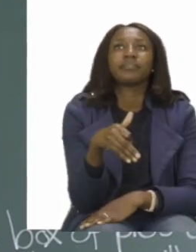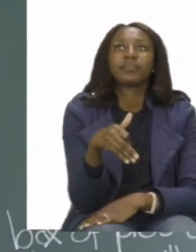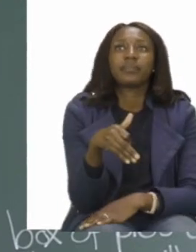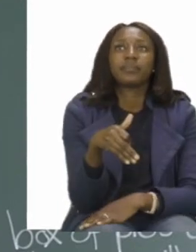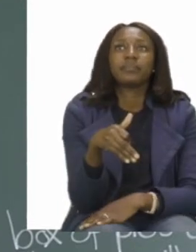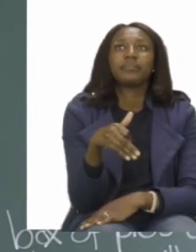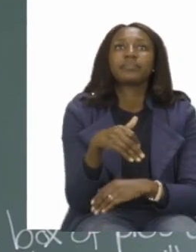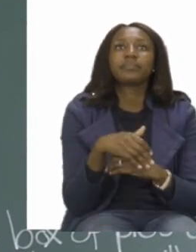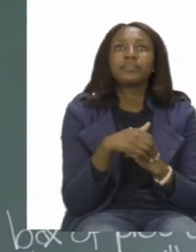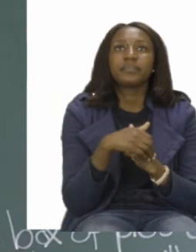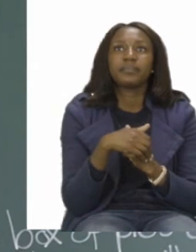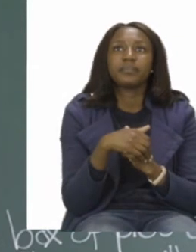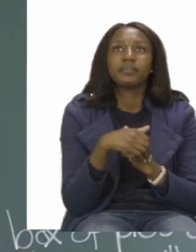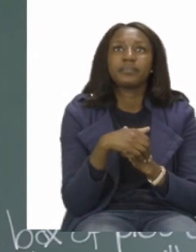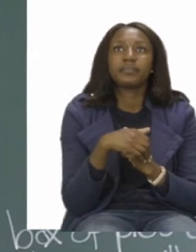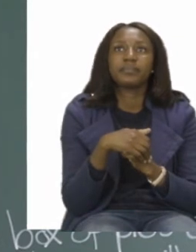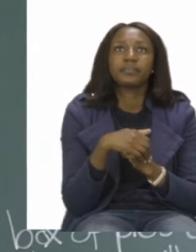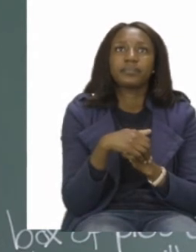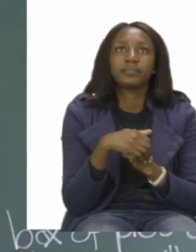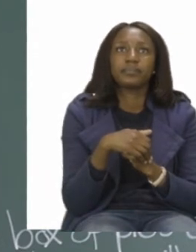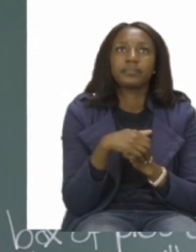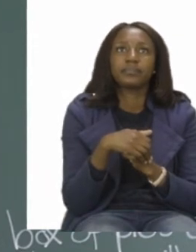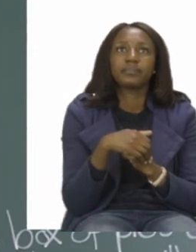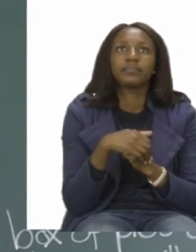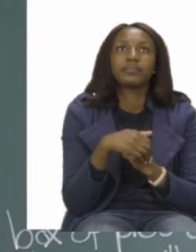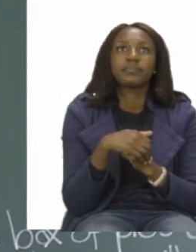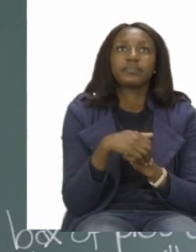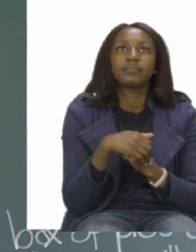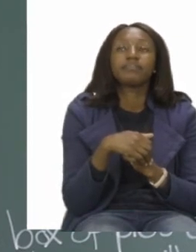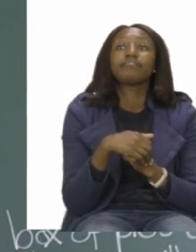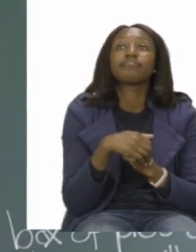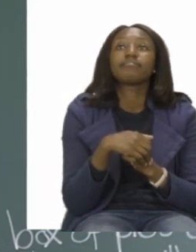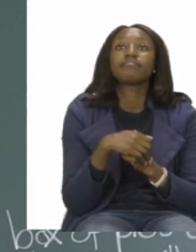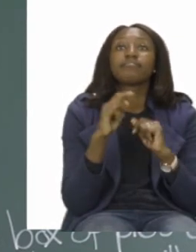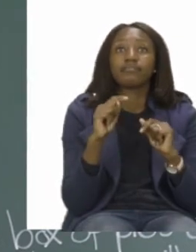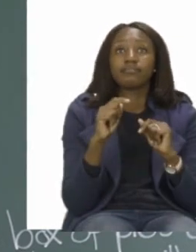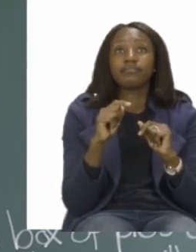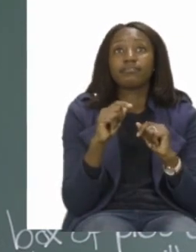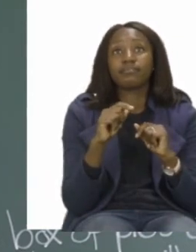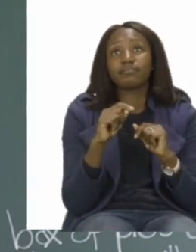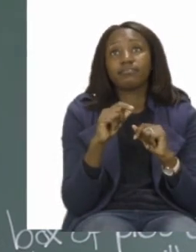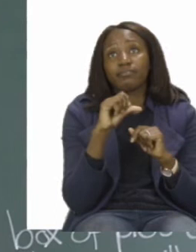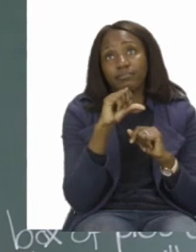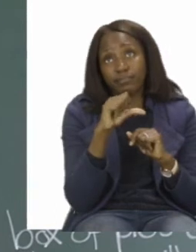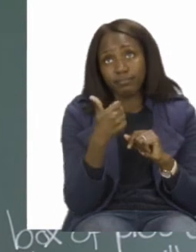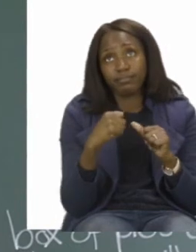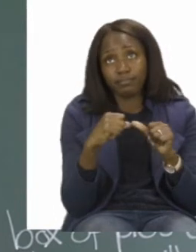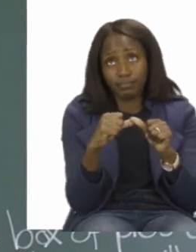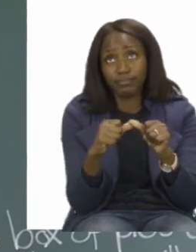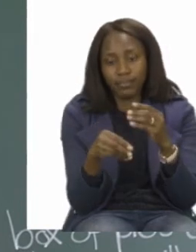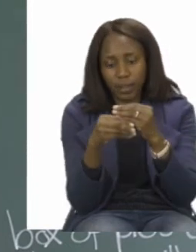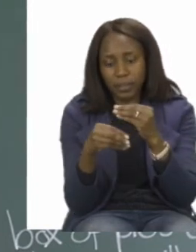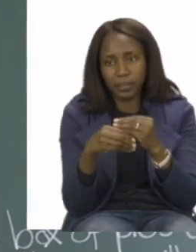dollars. Okay, so that means you can now also go ahead and add up all the